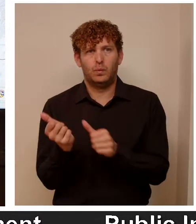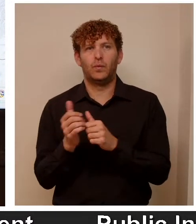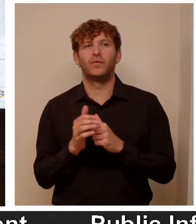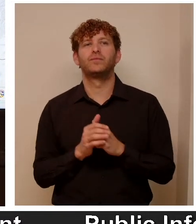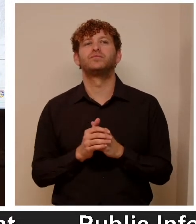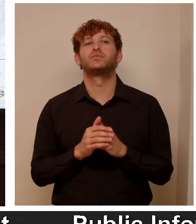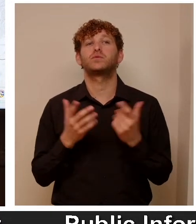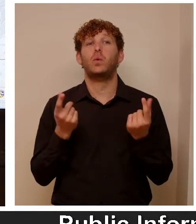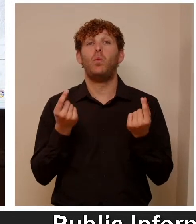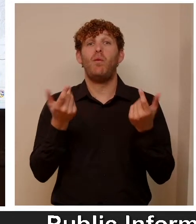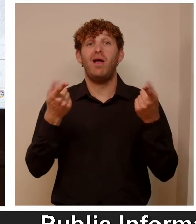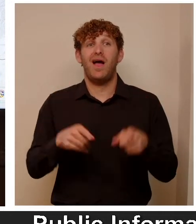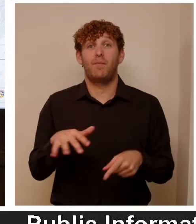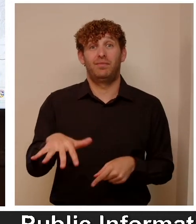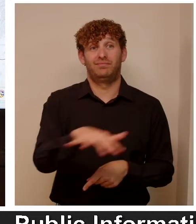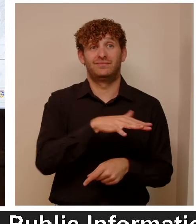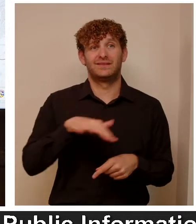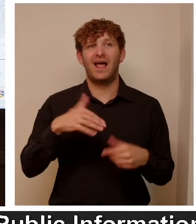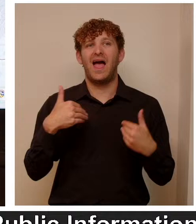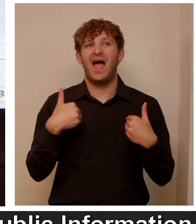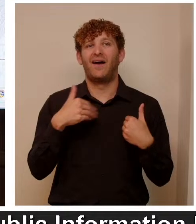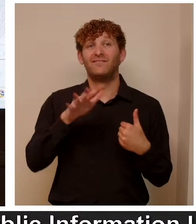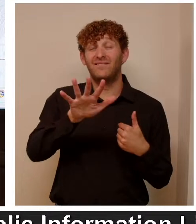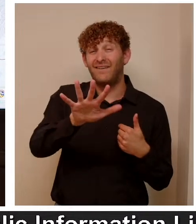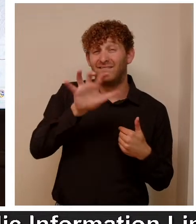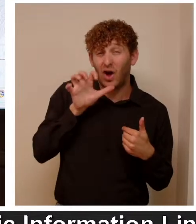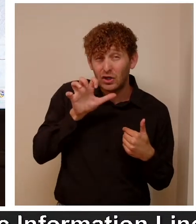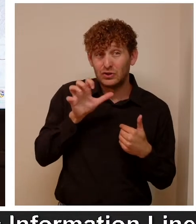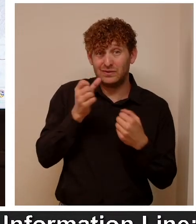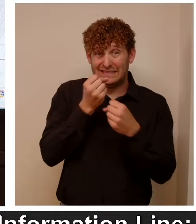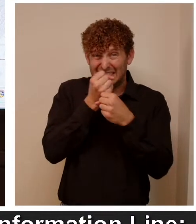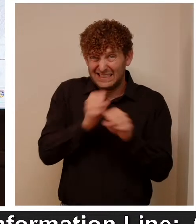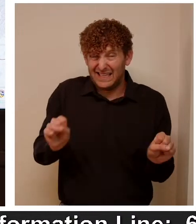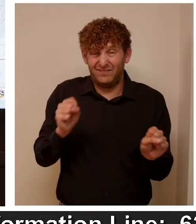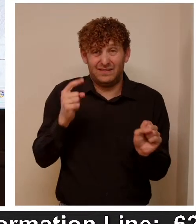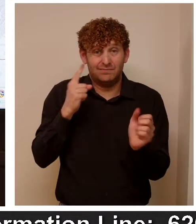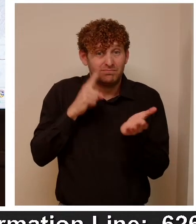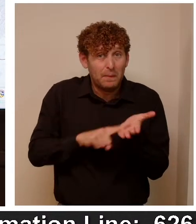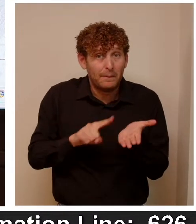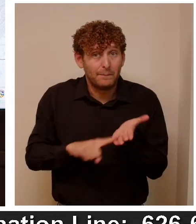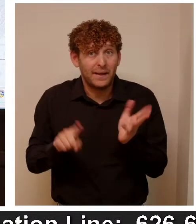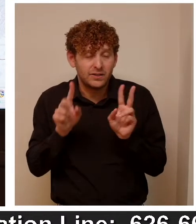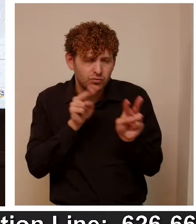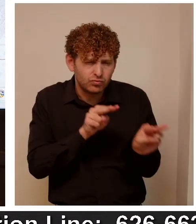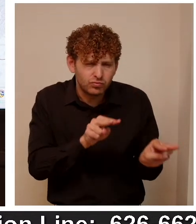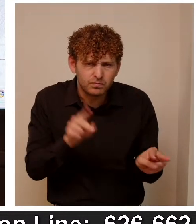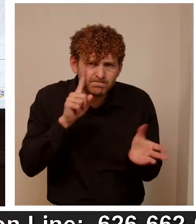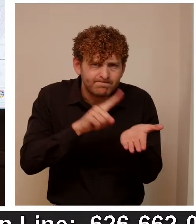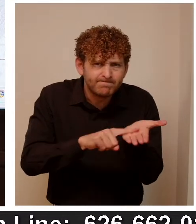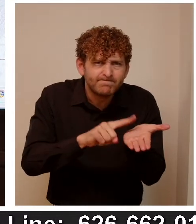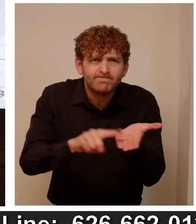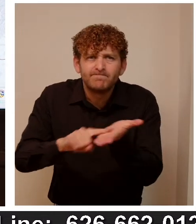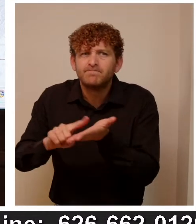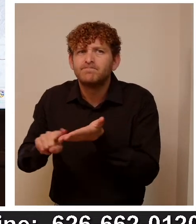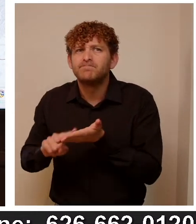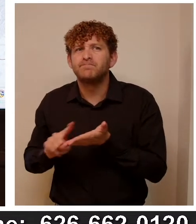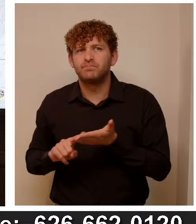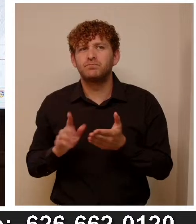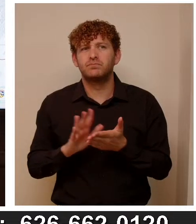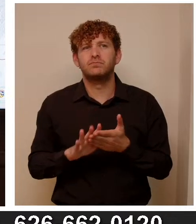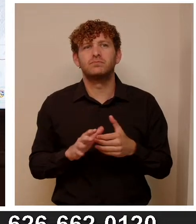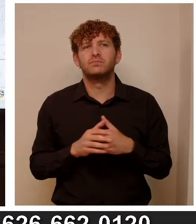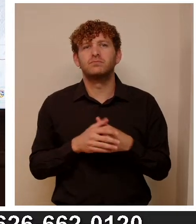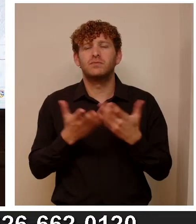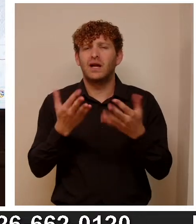nearly 500 inspectors to inspect. And this process is done at no net cost to the property owners, and inspectors